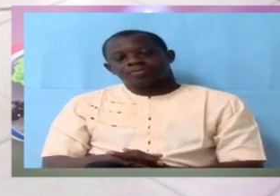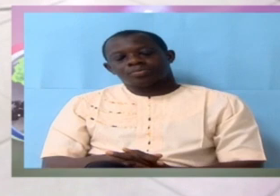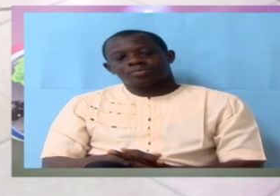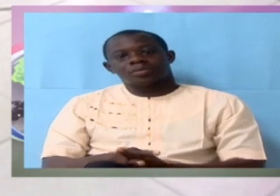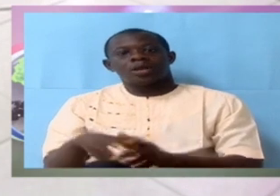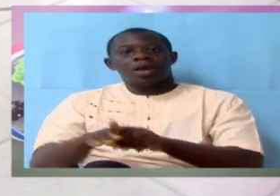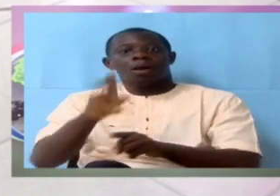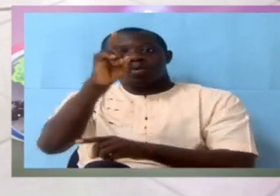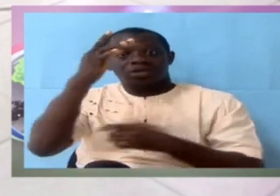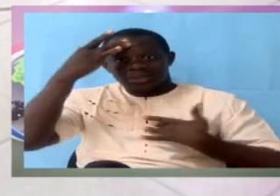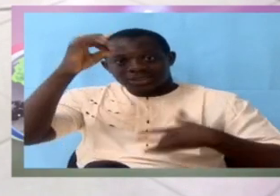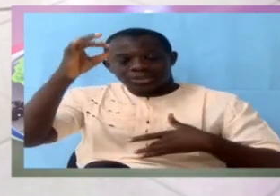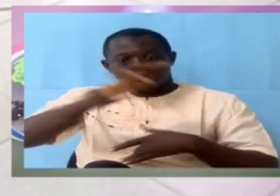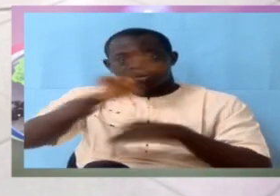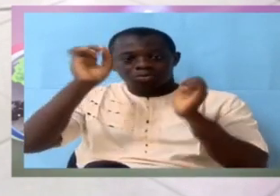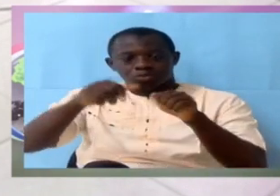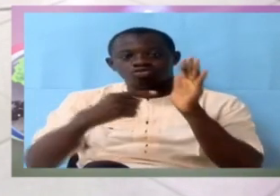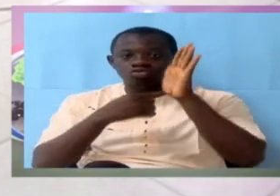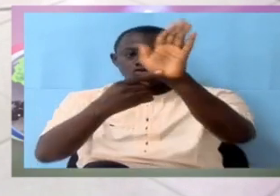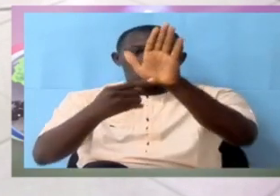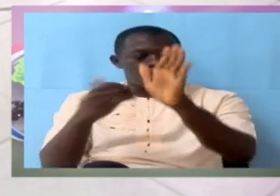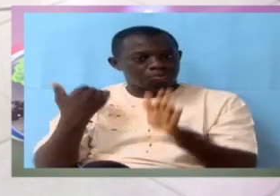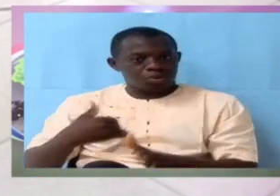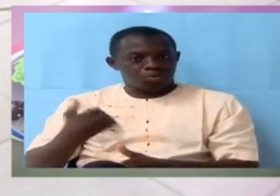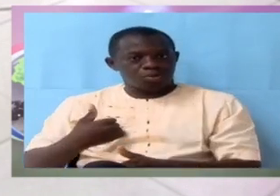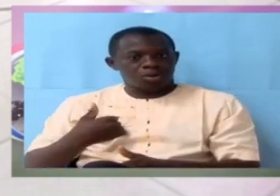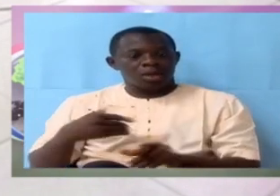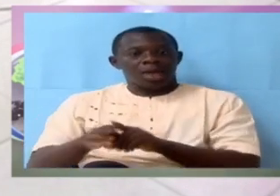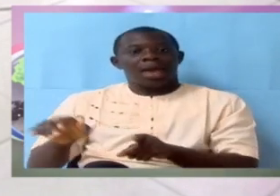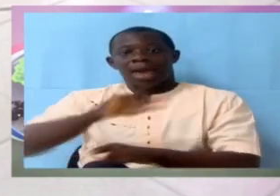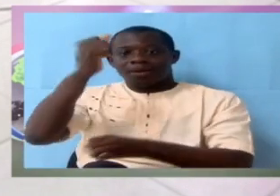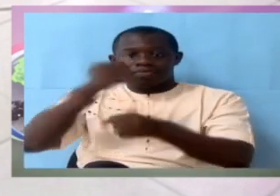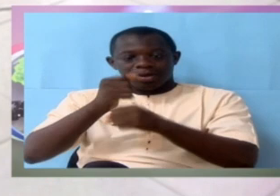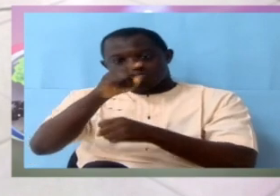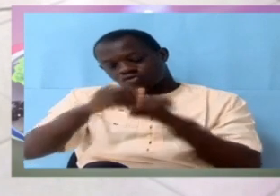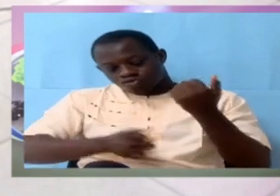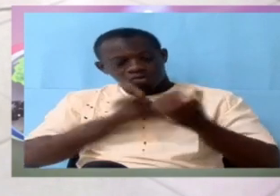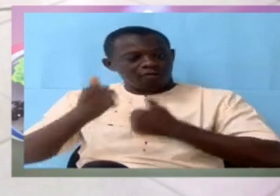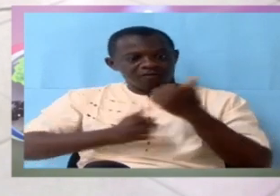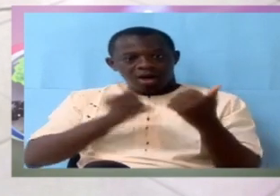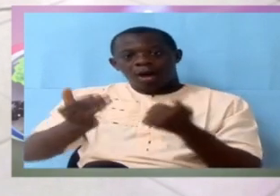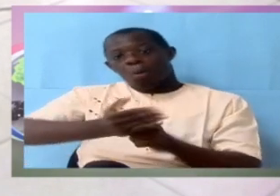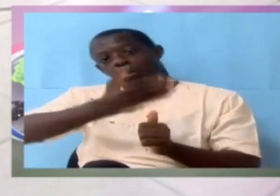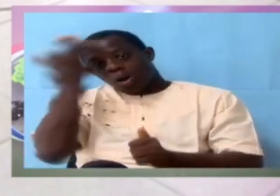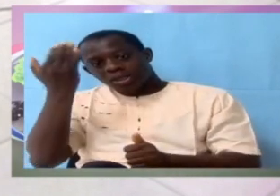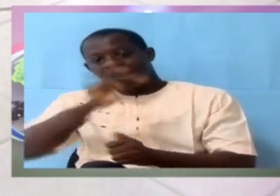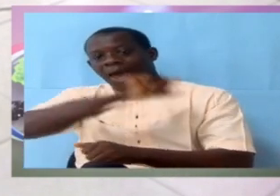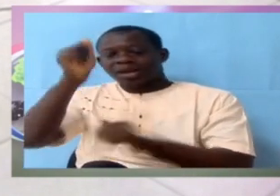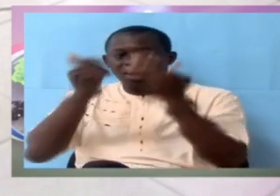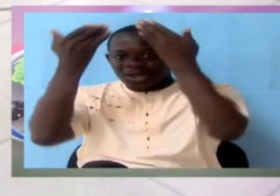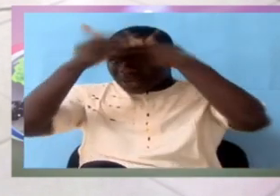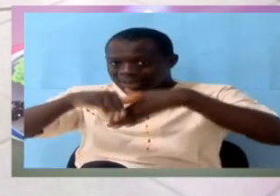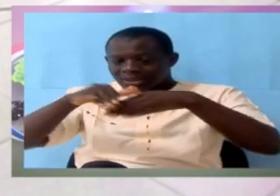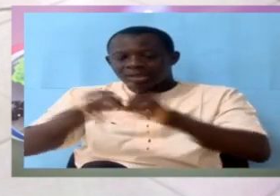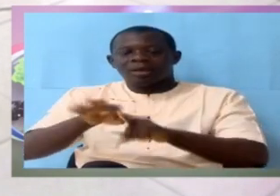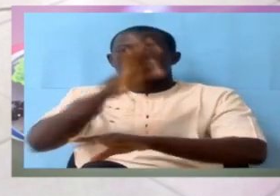But a disease which you cannot show out, and it's making you suffer day and night, that is a very